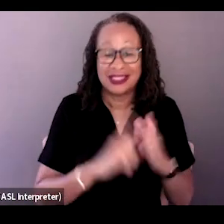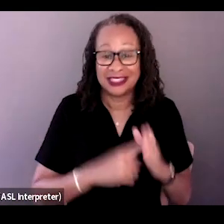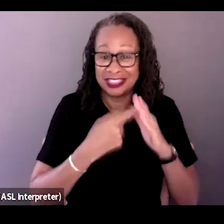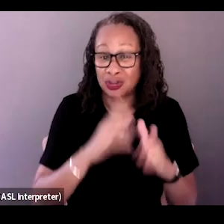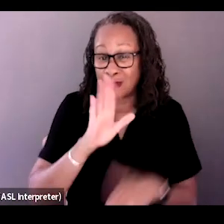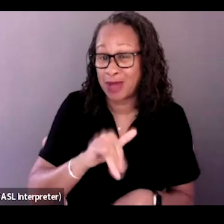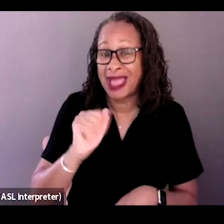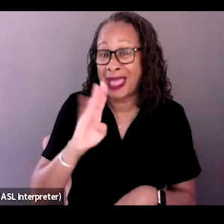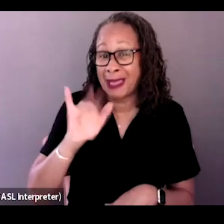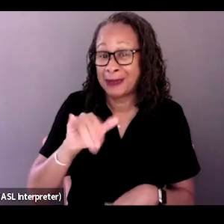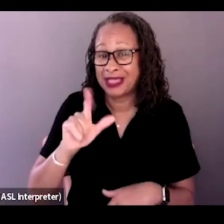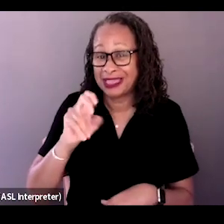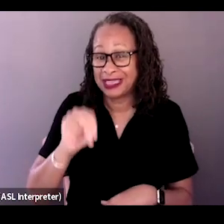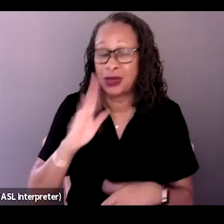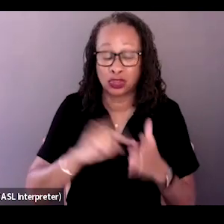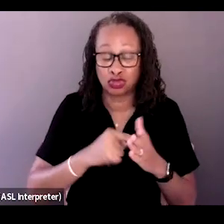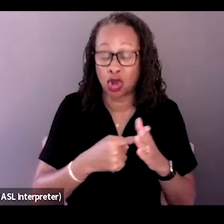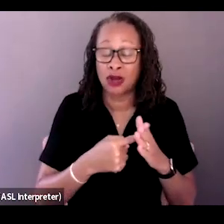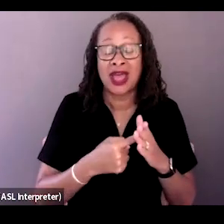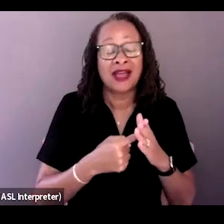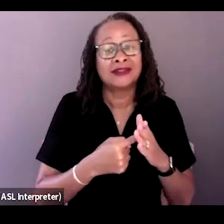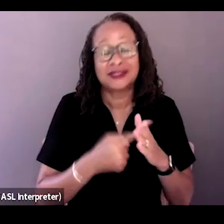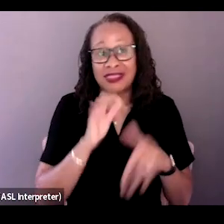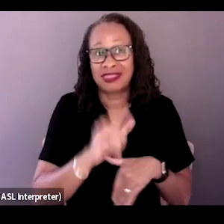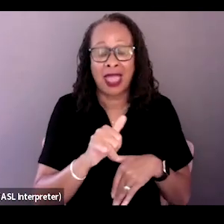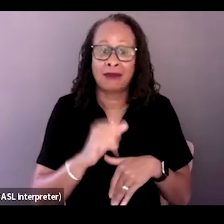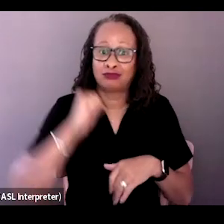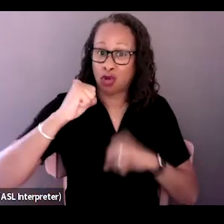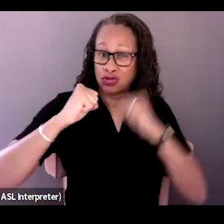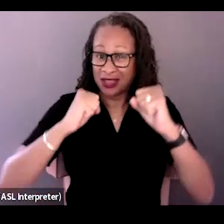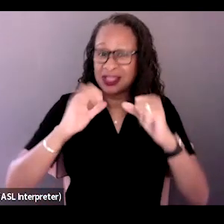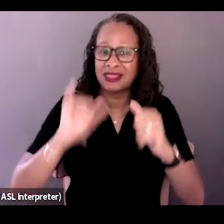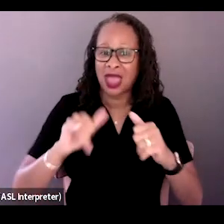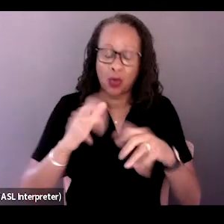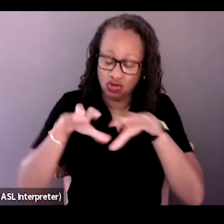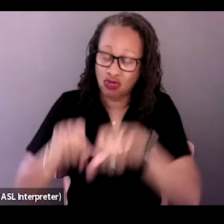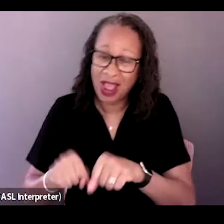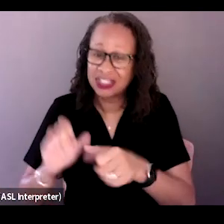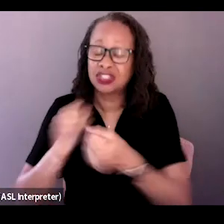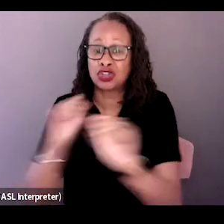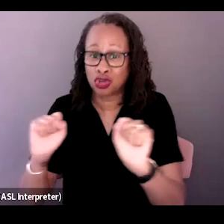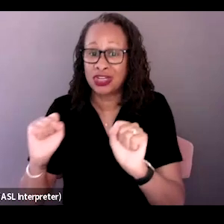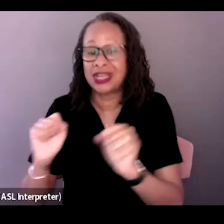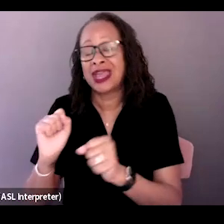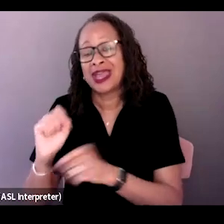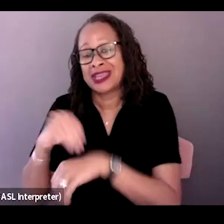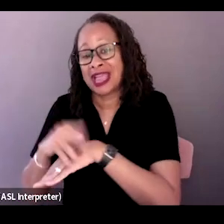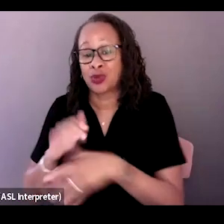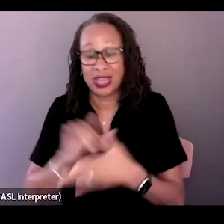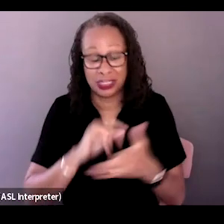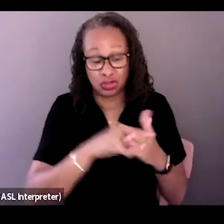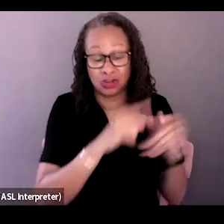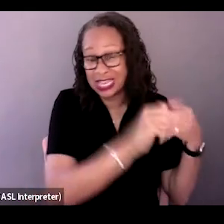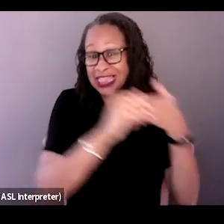musician, that's going to start that protest, that's going to crash the Security Council. And that call is set forth in the beginning of the film, and it leads up to that